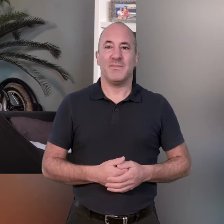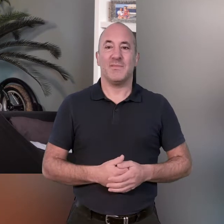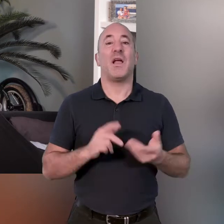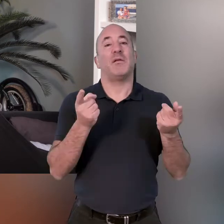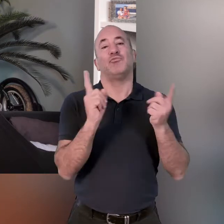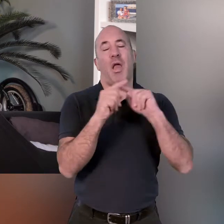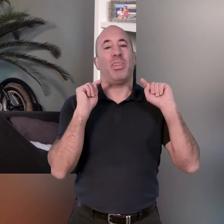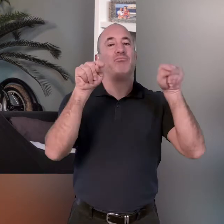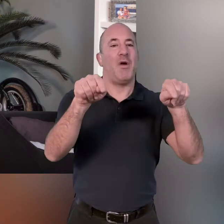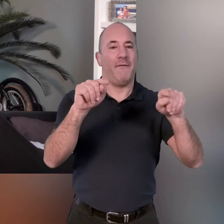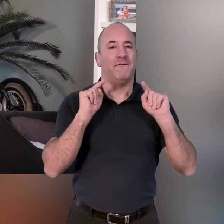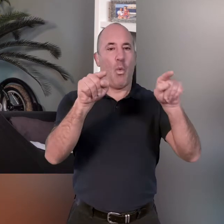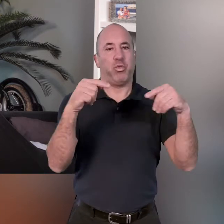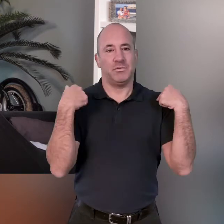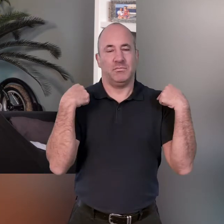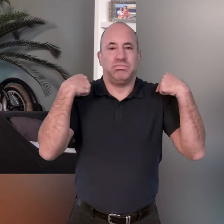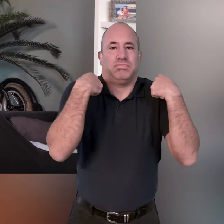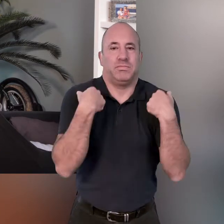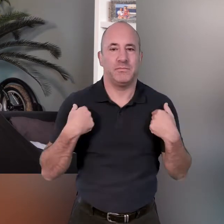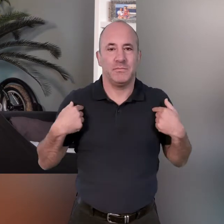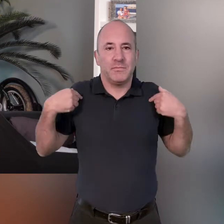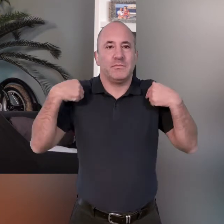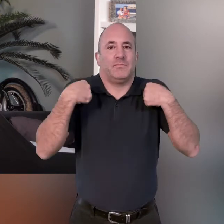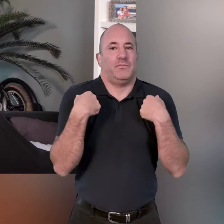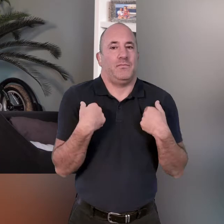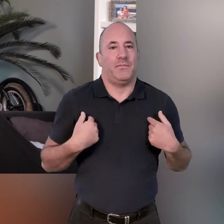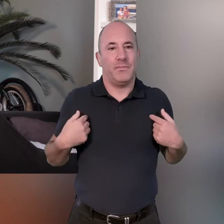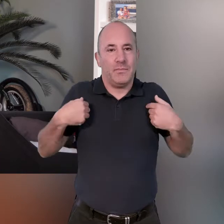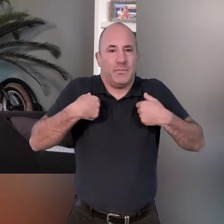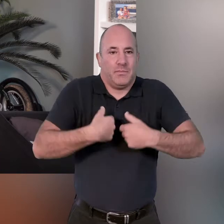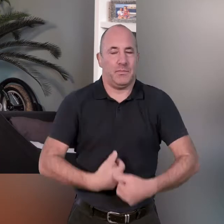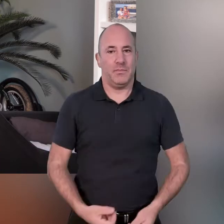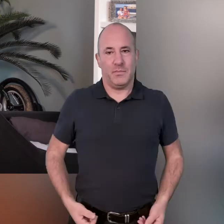and then change direction, so we're going forwards.